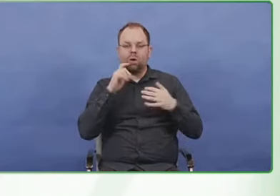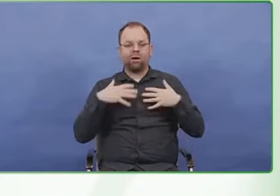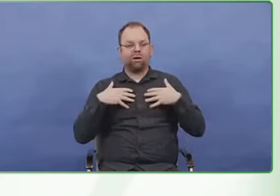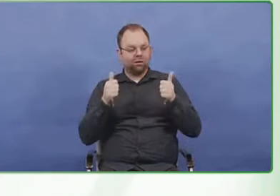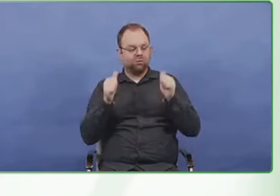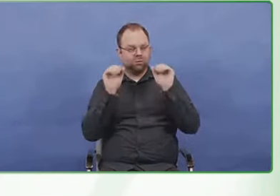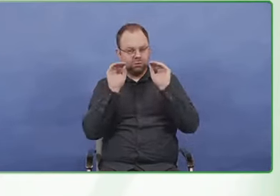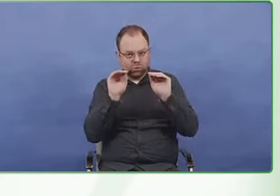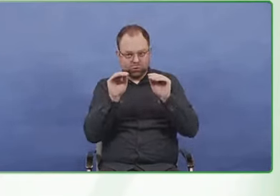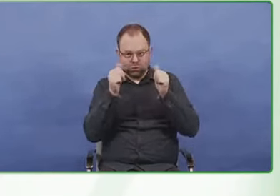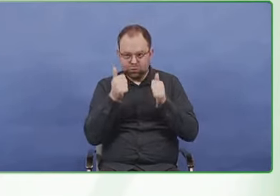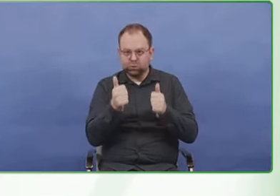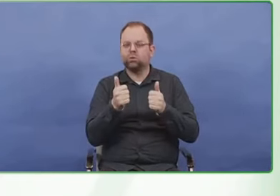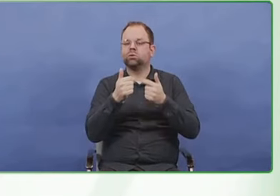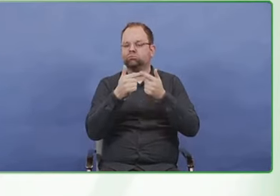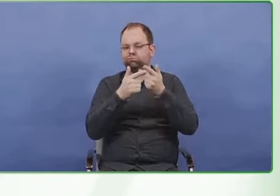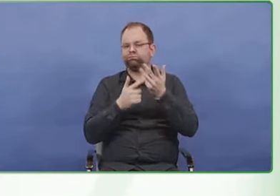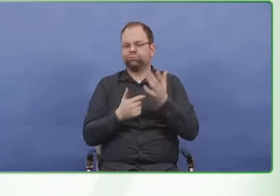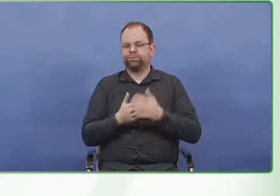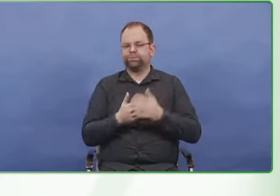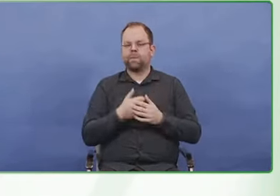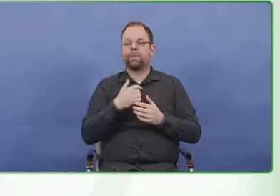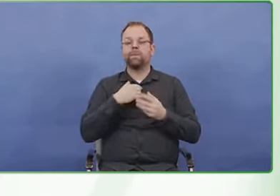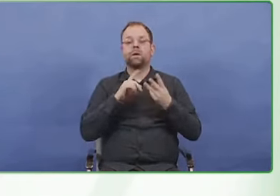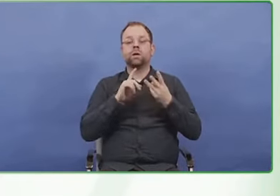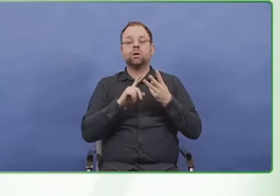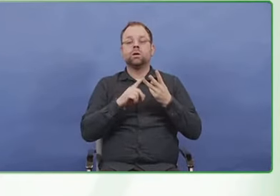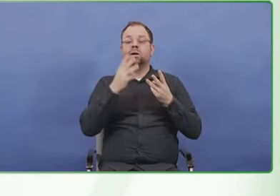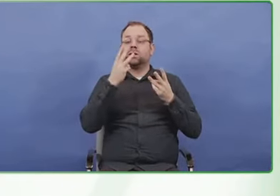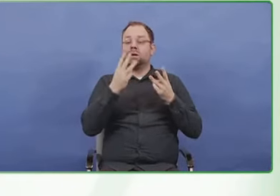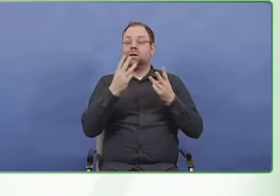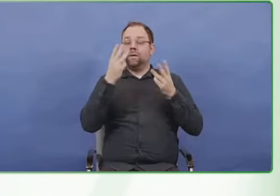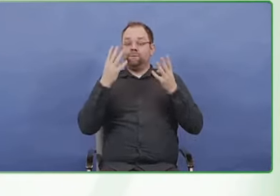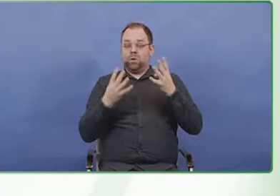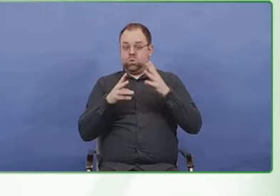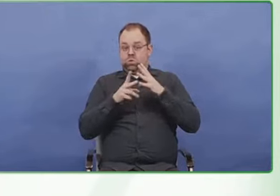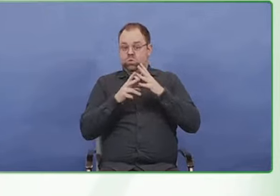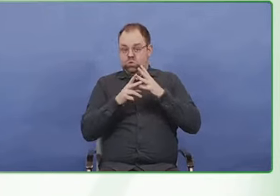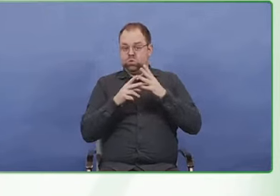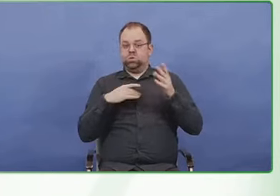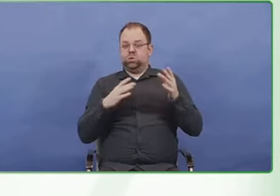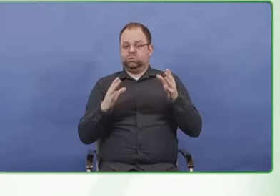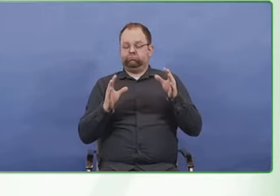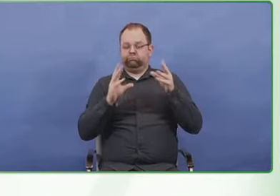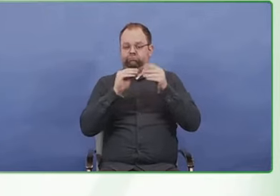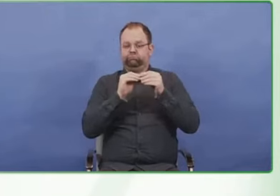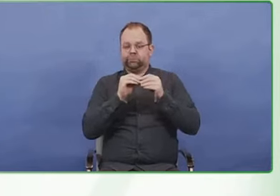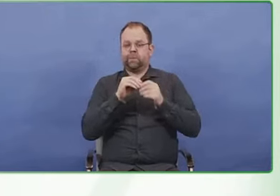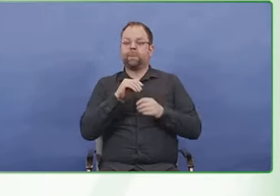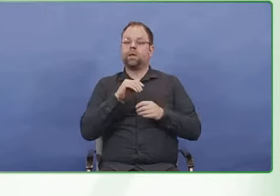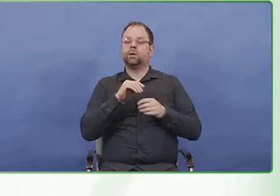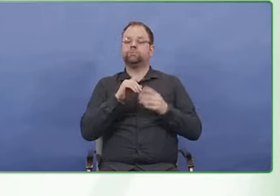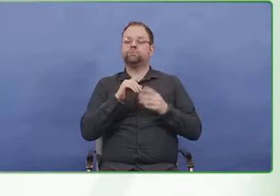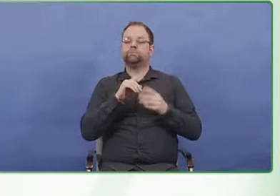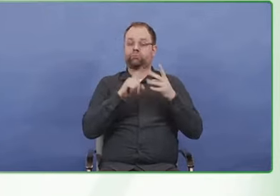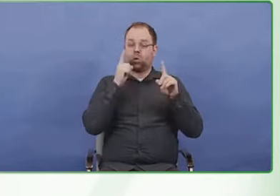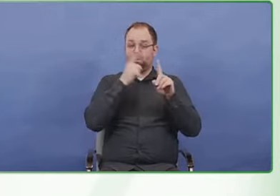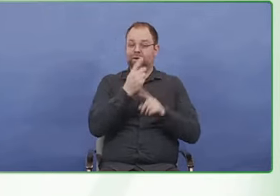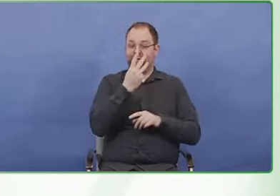steps to ensure that persons with disabilities are actively included in planning for and implementing the